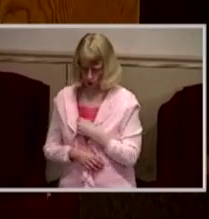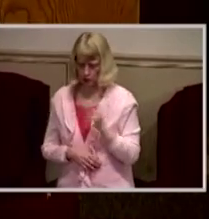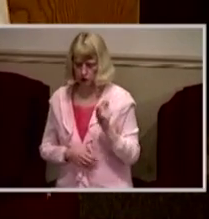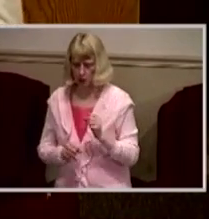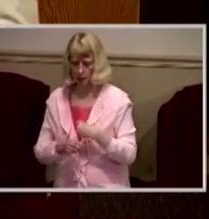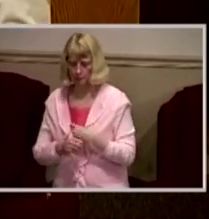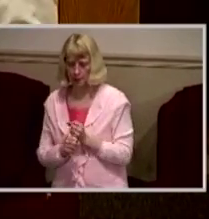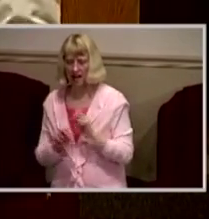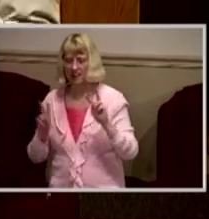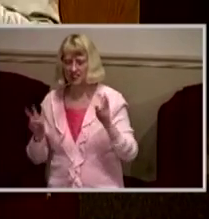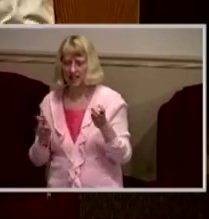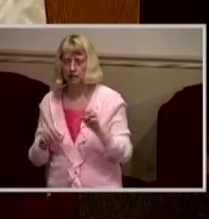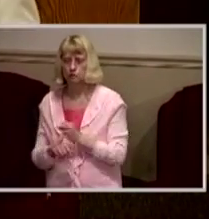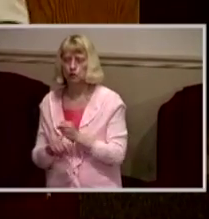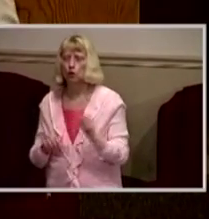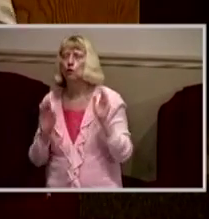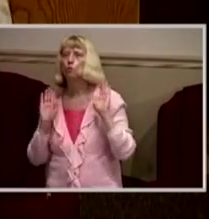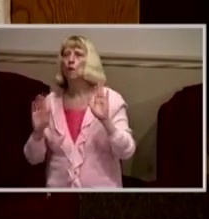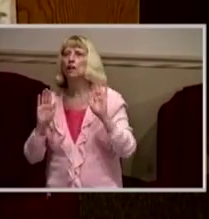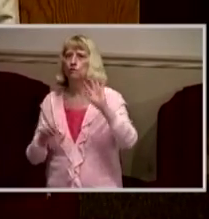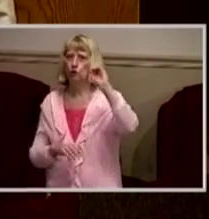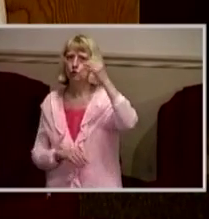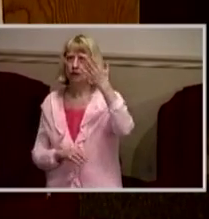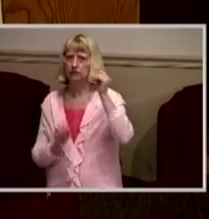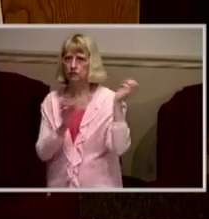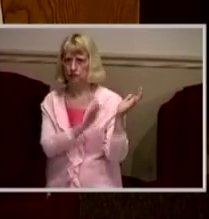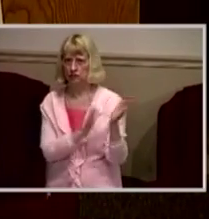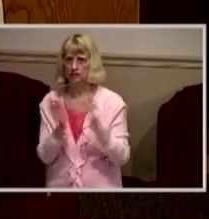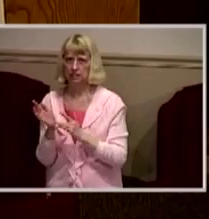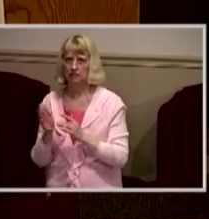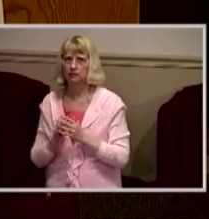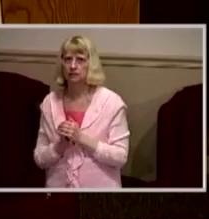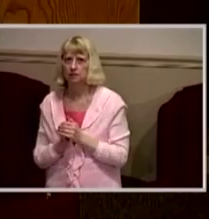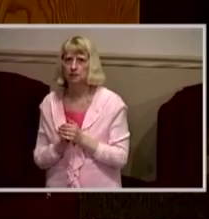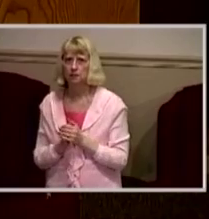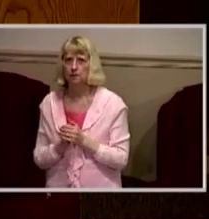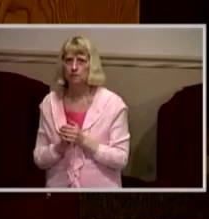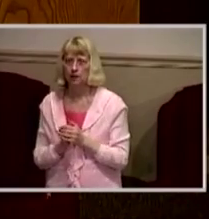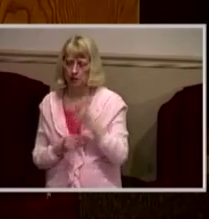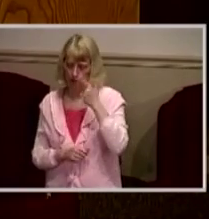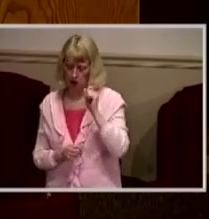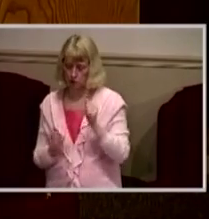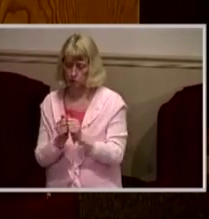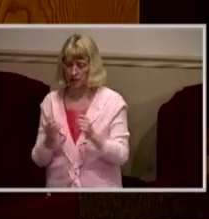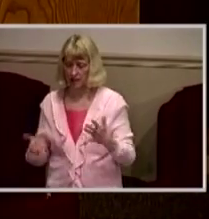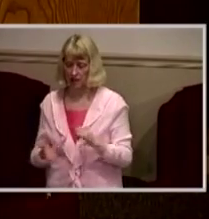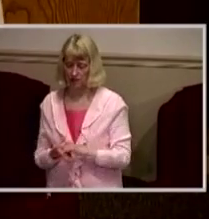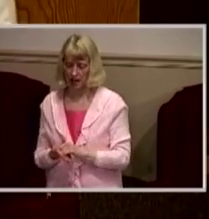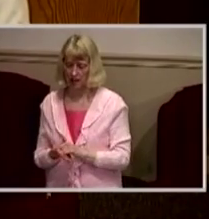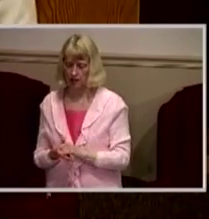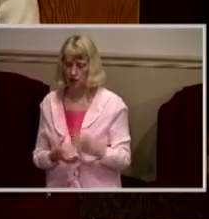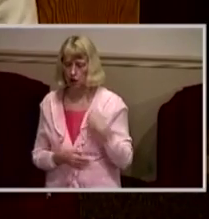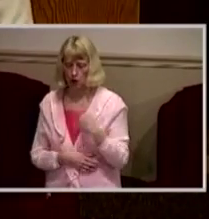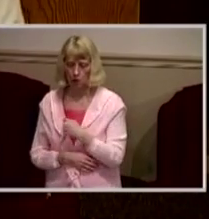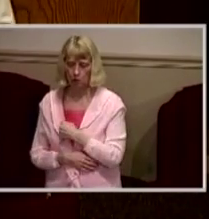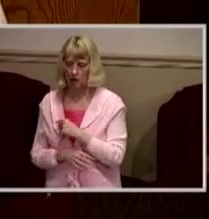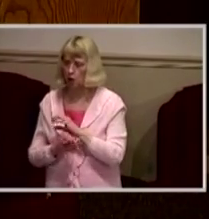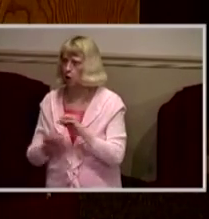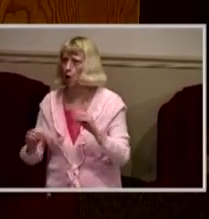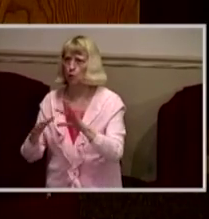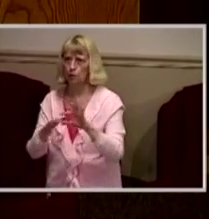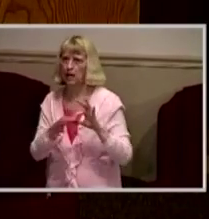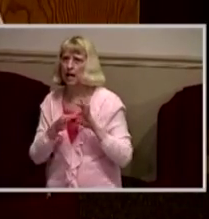make ours our theme song, "The Wonderful Grace of Jesus." Because without it, we would have no